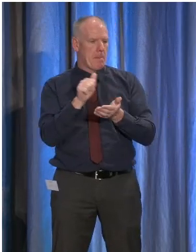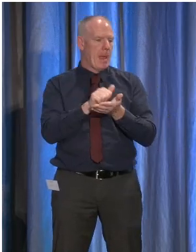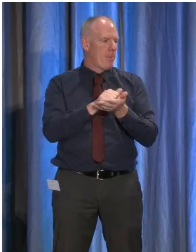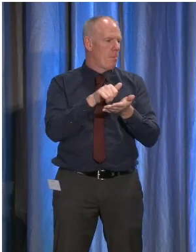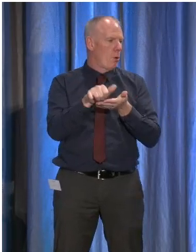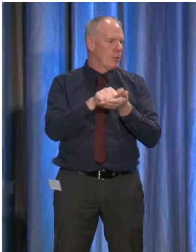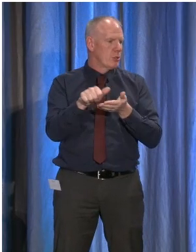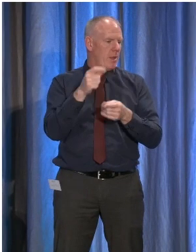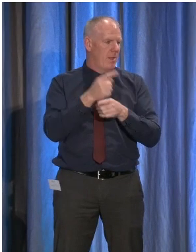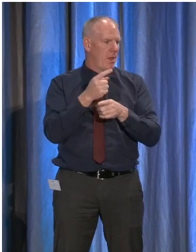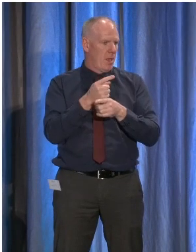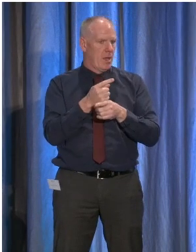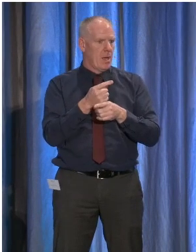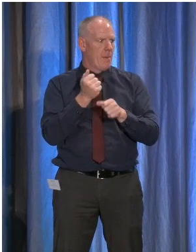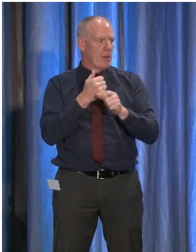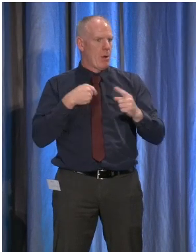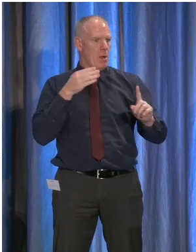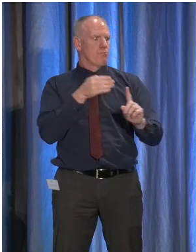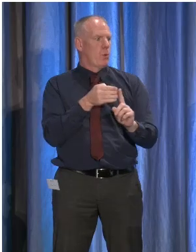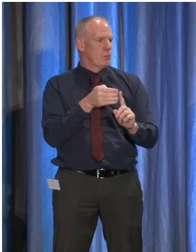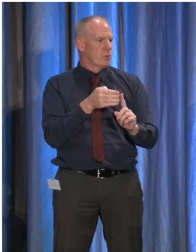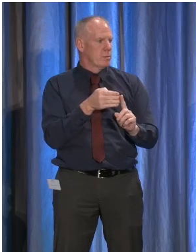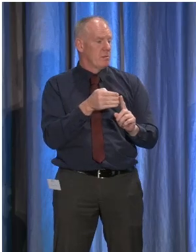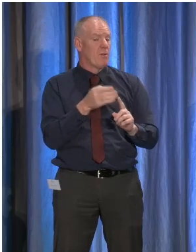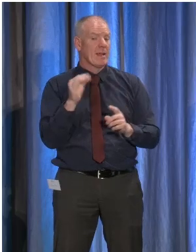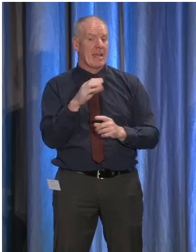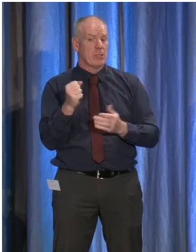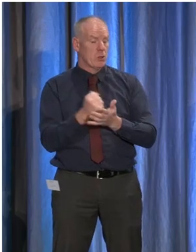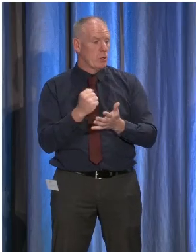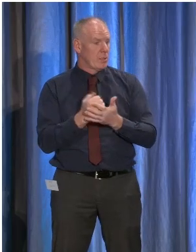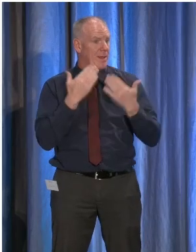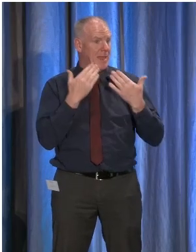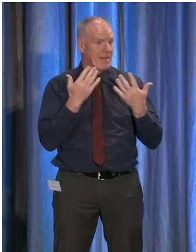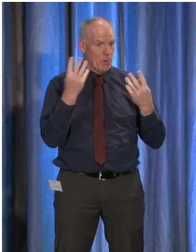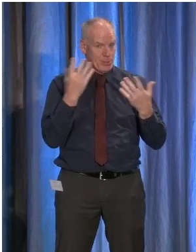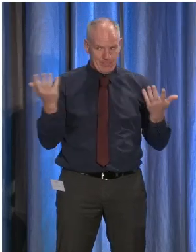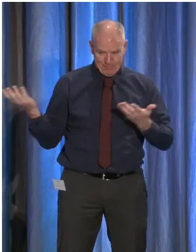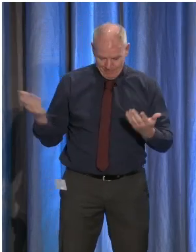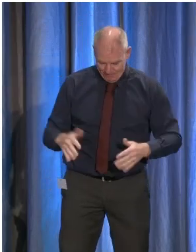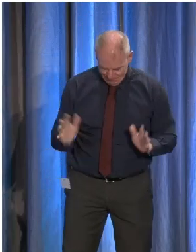published about the approach we used in case studies. So thank you for listening.